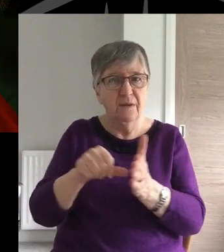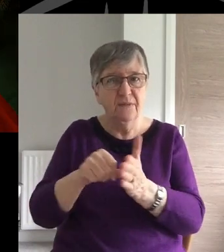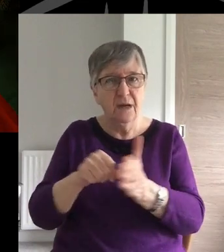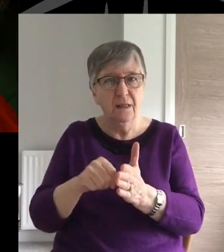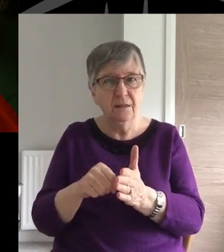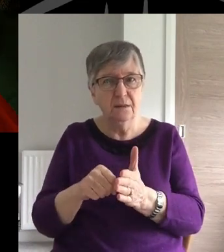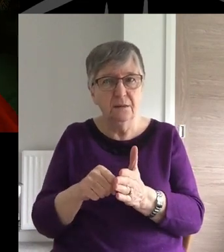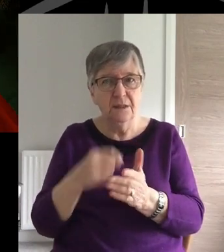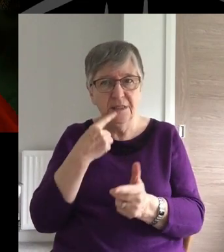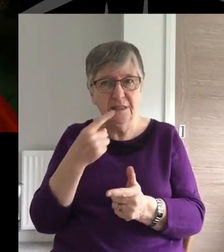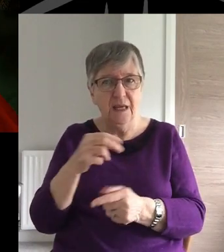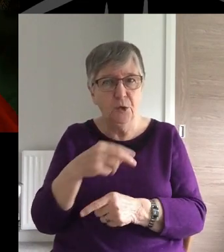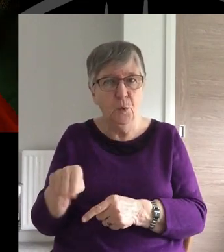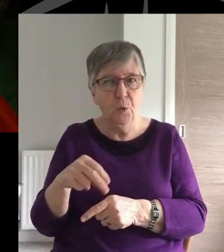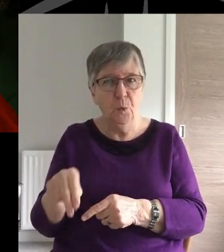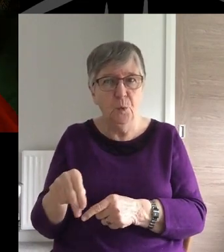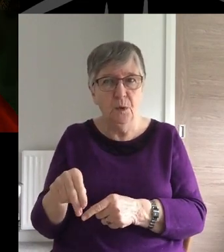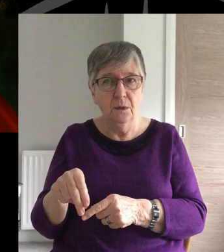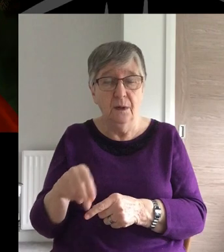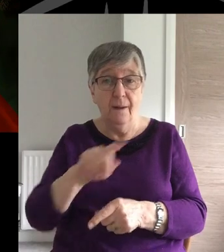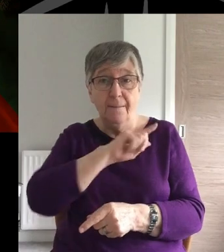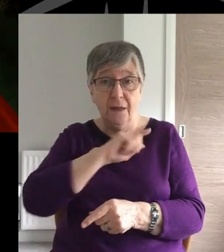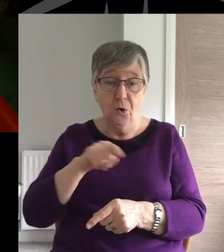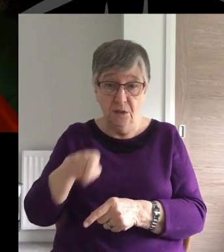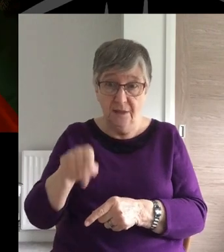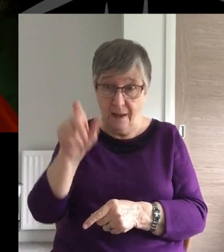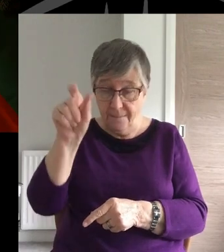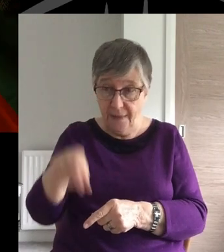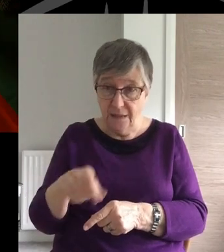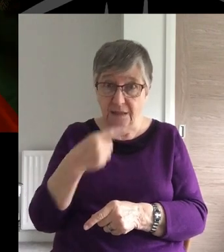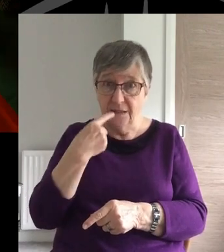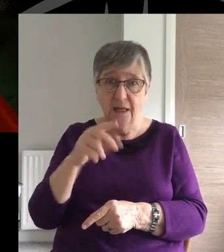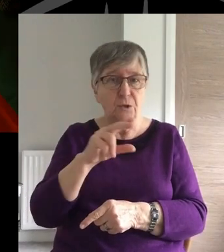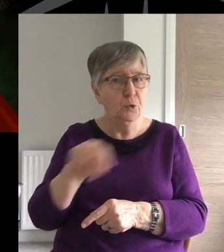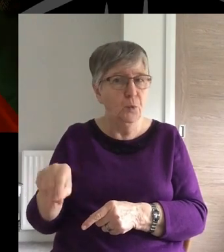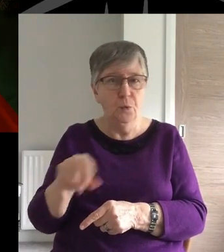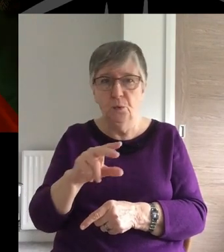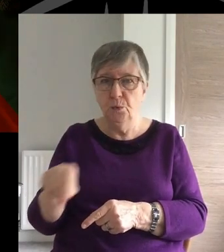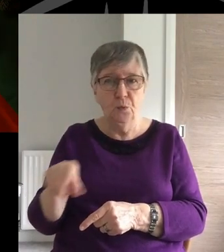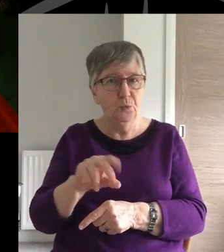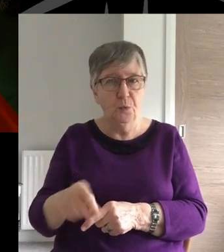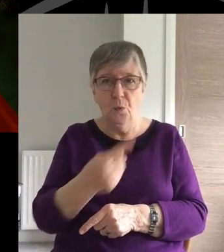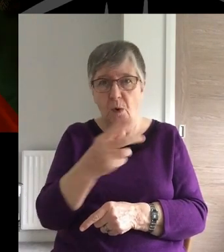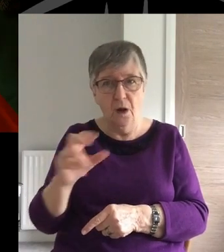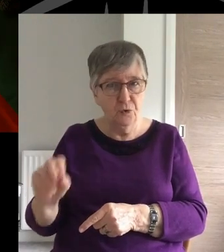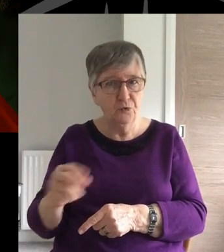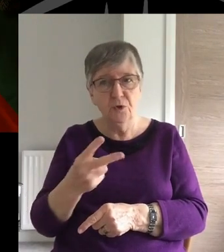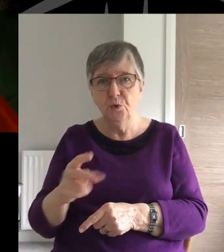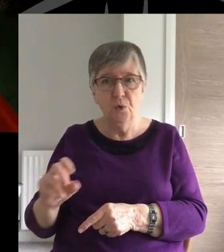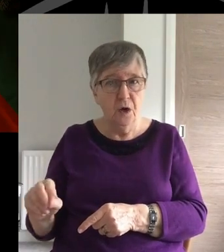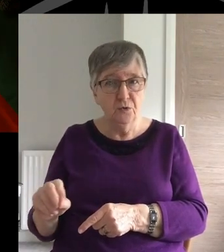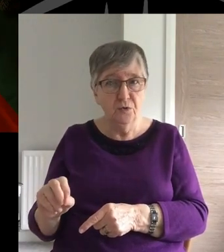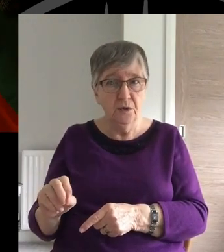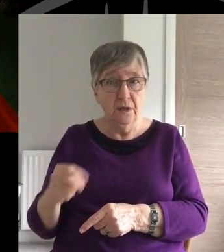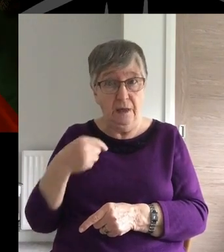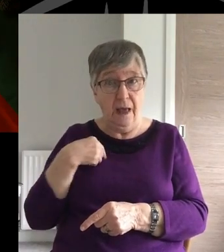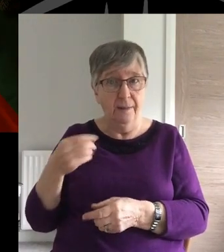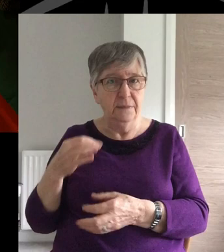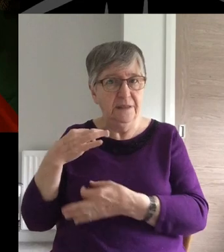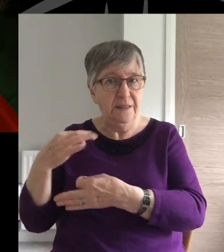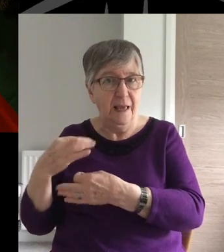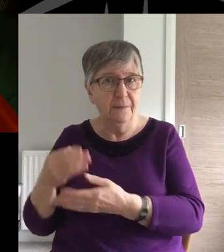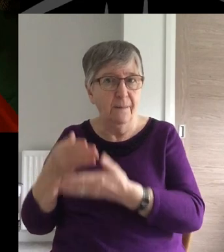And it's because the other person said no to 100, because he said no to 200, that I'm tempting him all the more. You see, that's